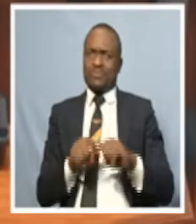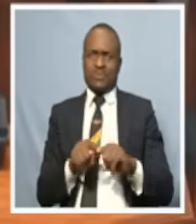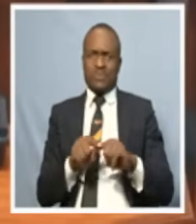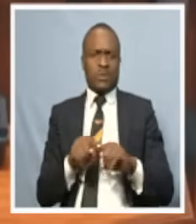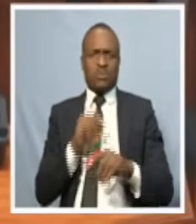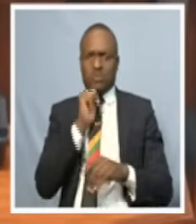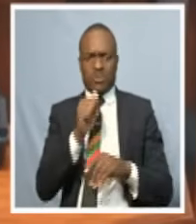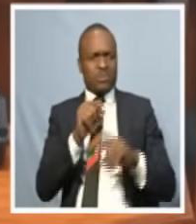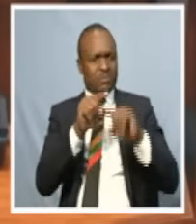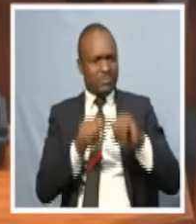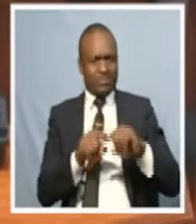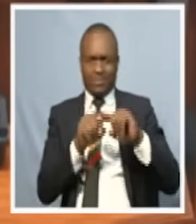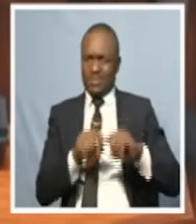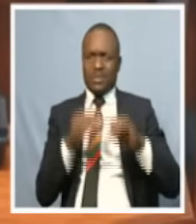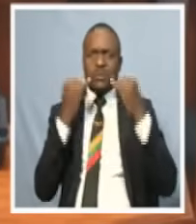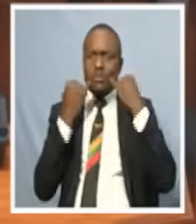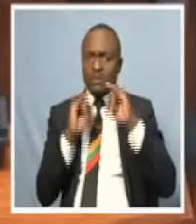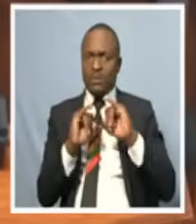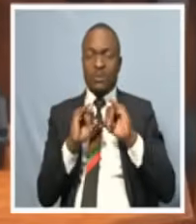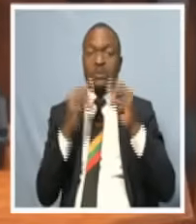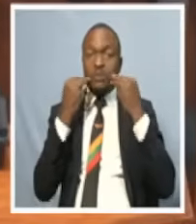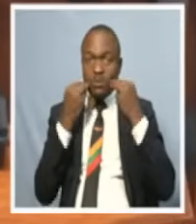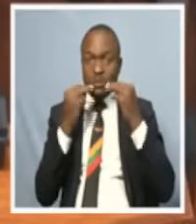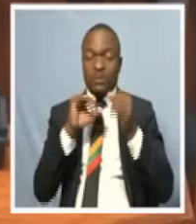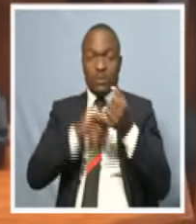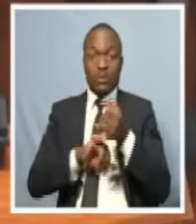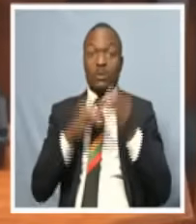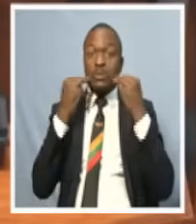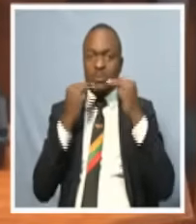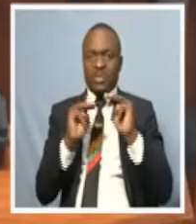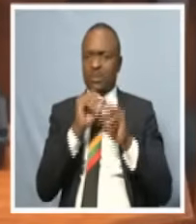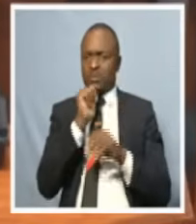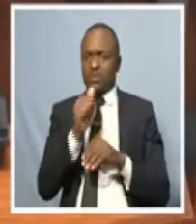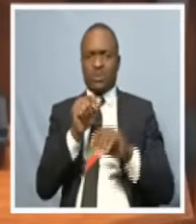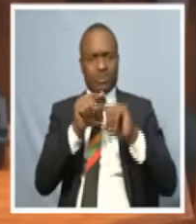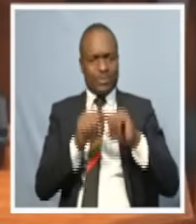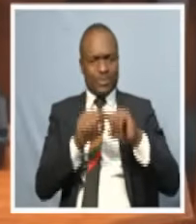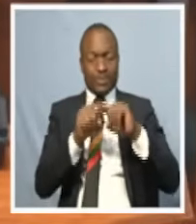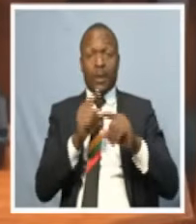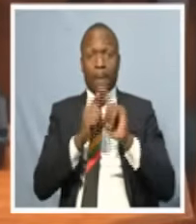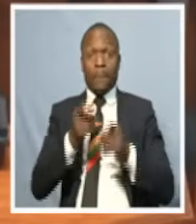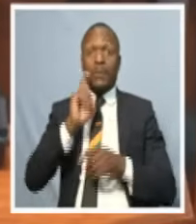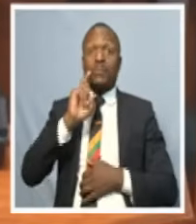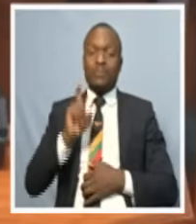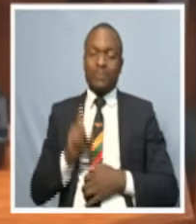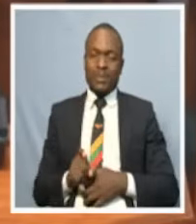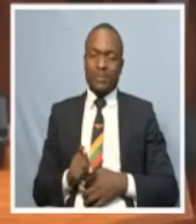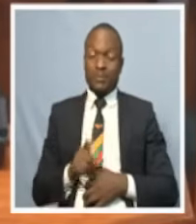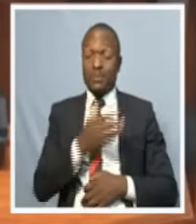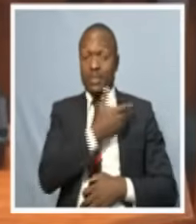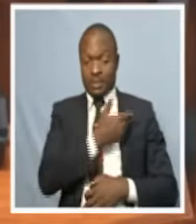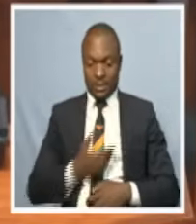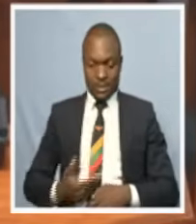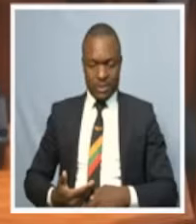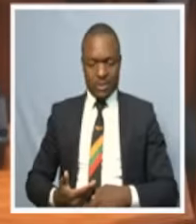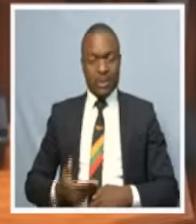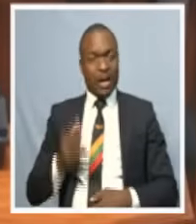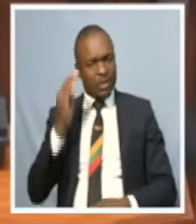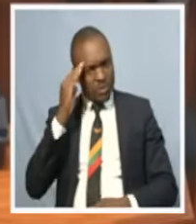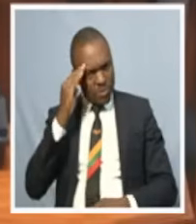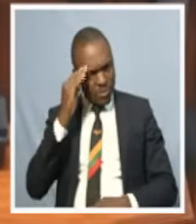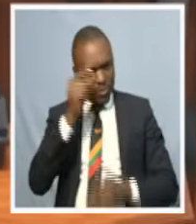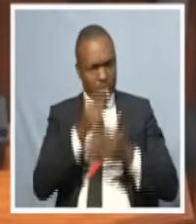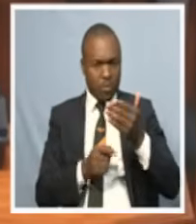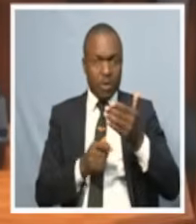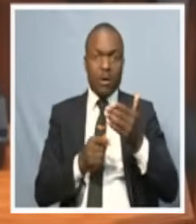not rely on social media. However, honorable members, let's try to be sensitive to what issues